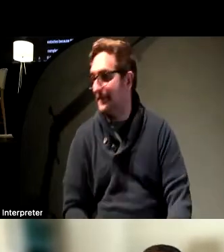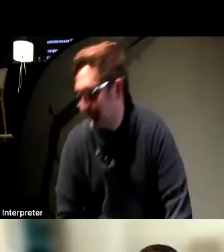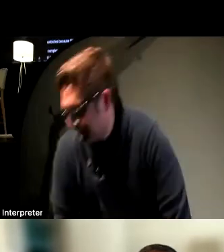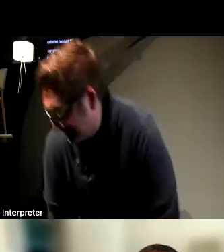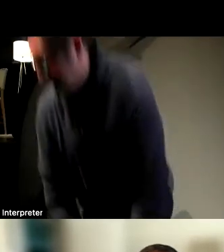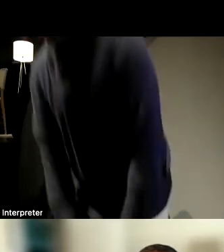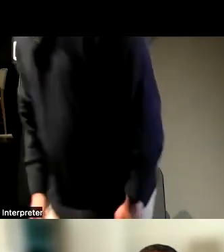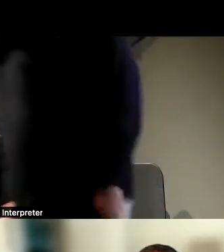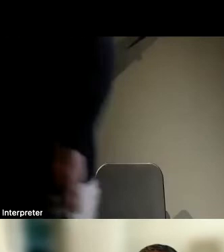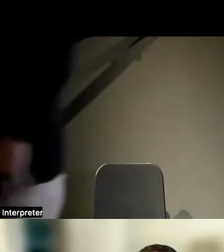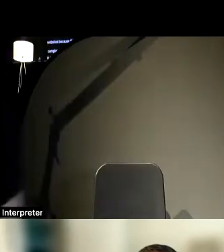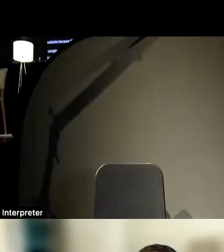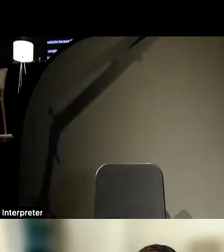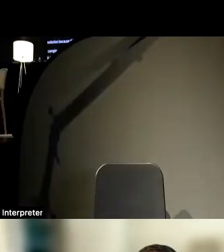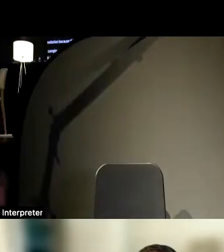from the keyboard.